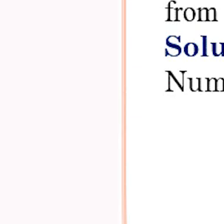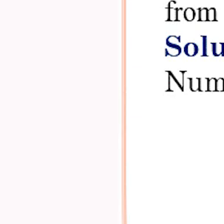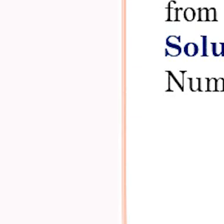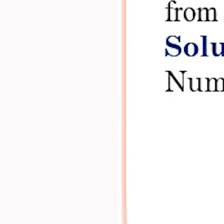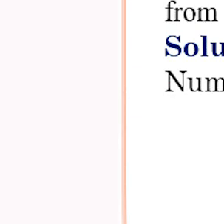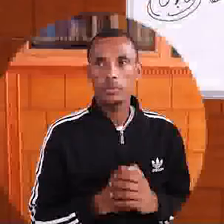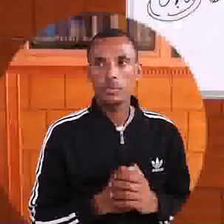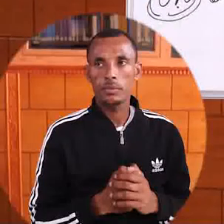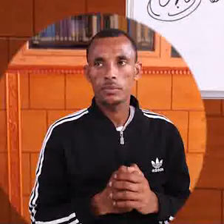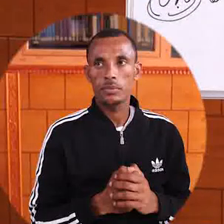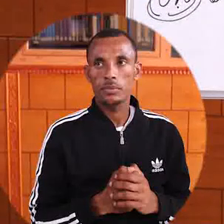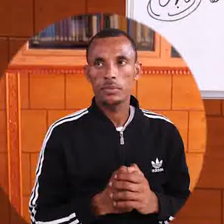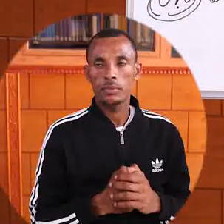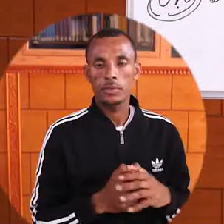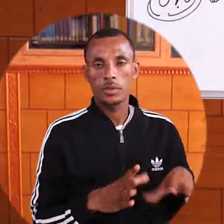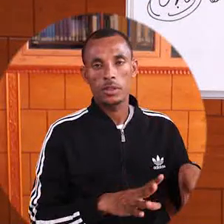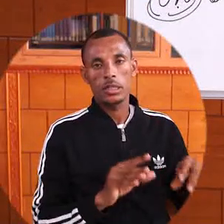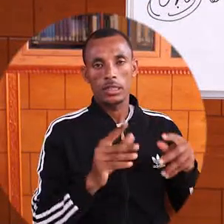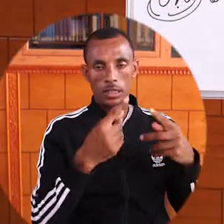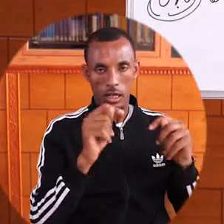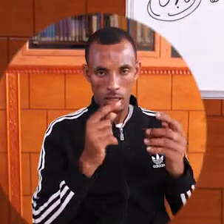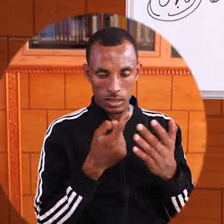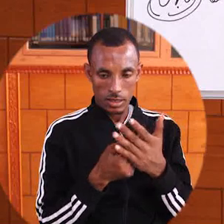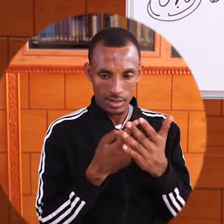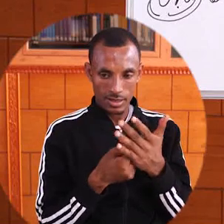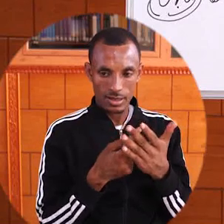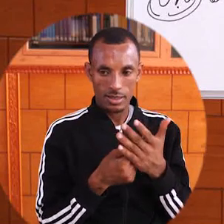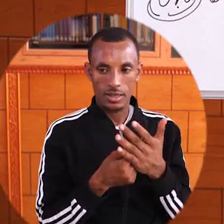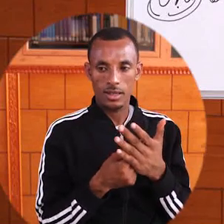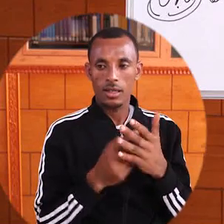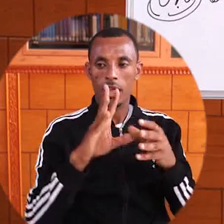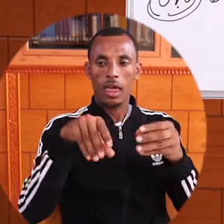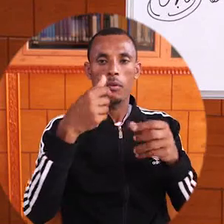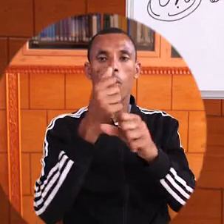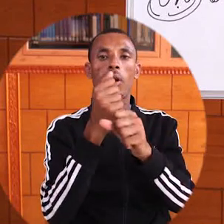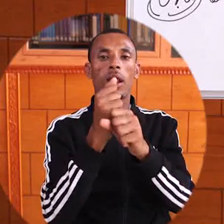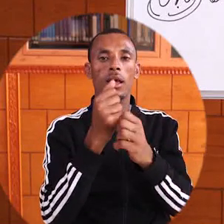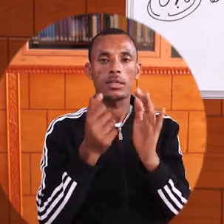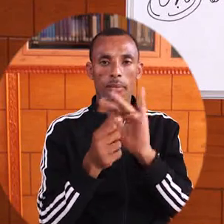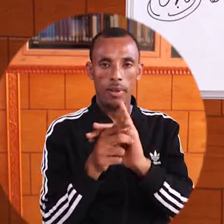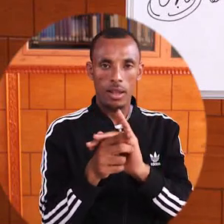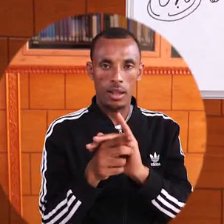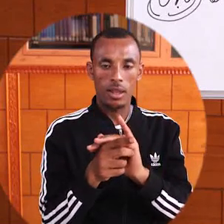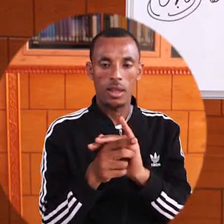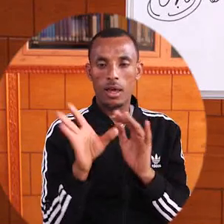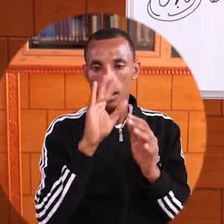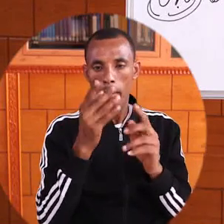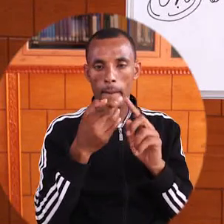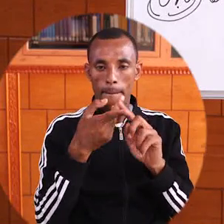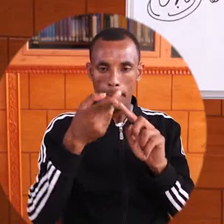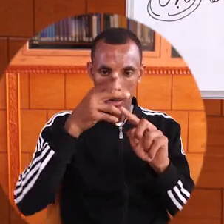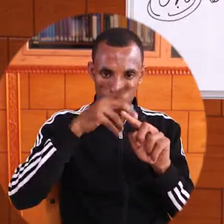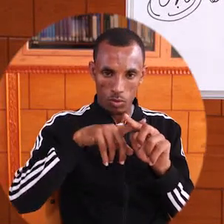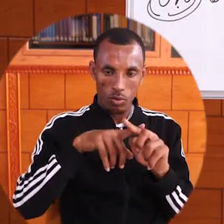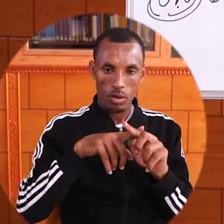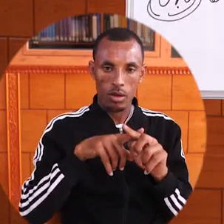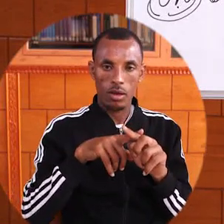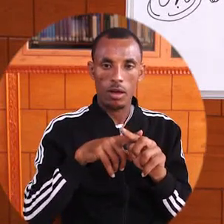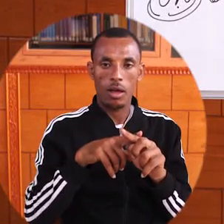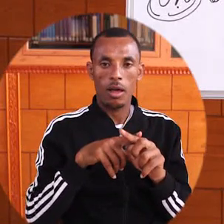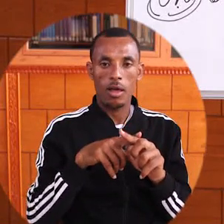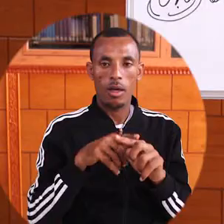20-sided polygons. Students, try this given working example or activity and back to